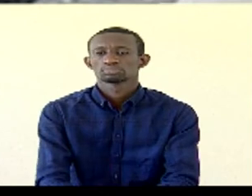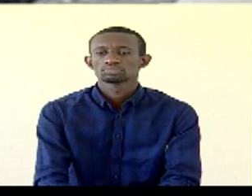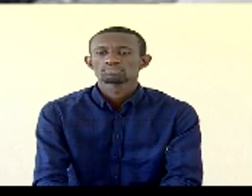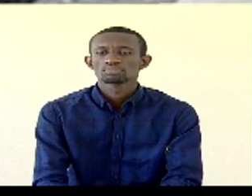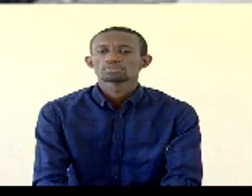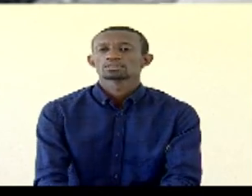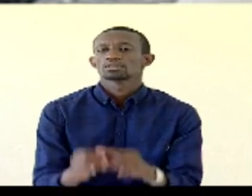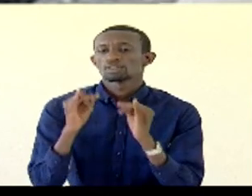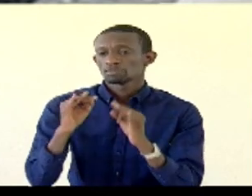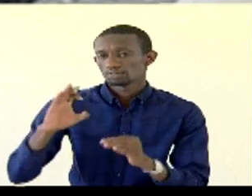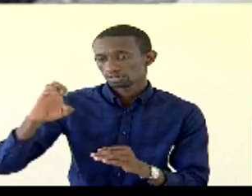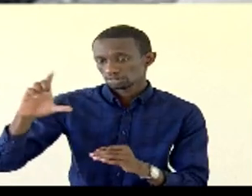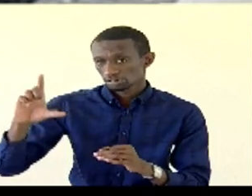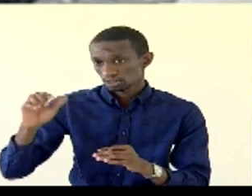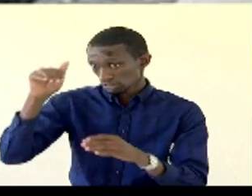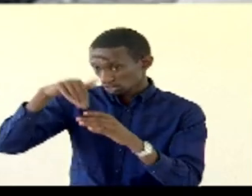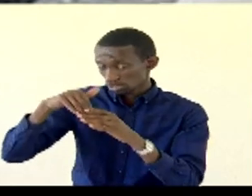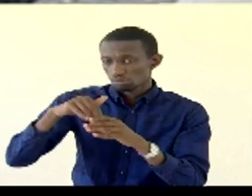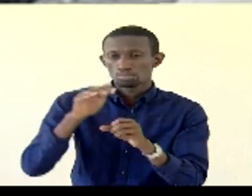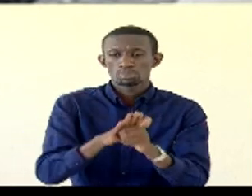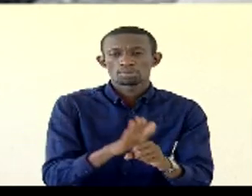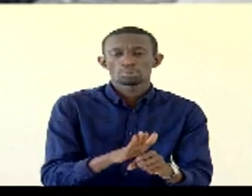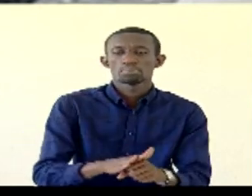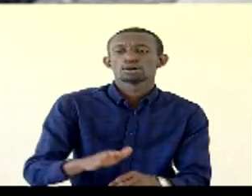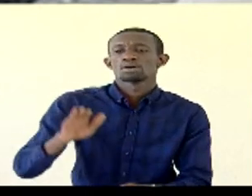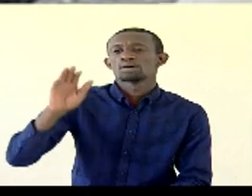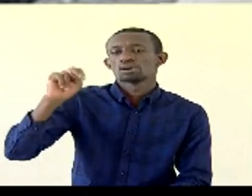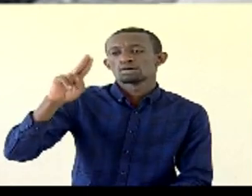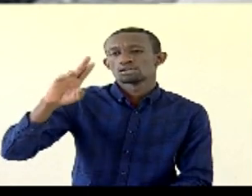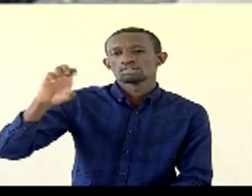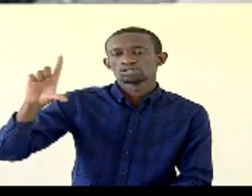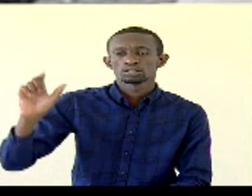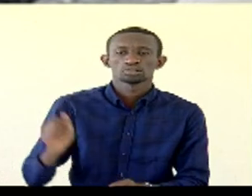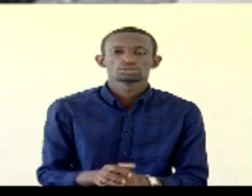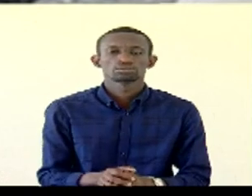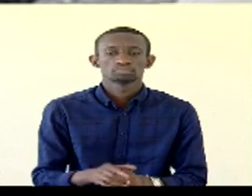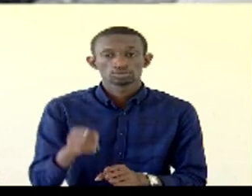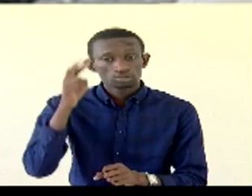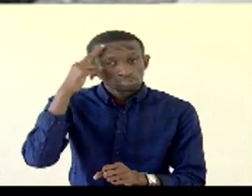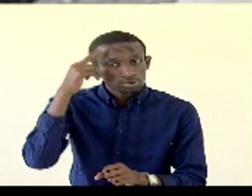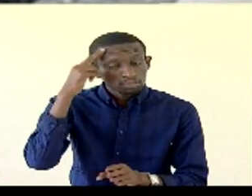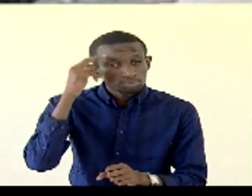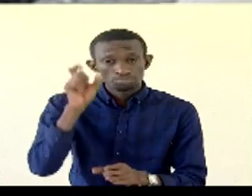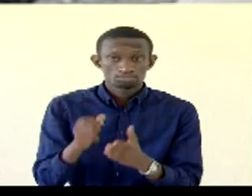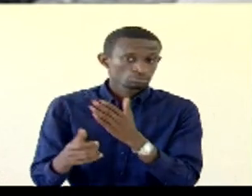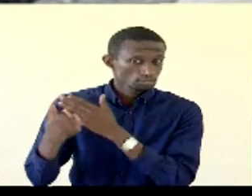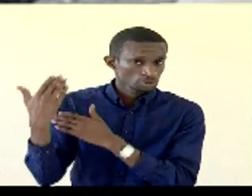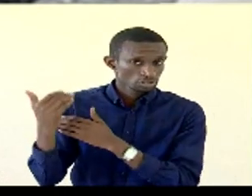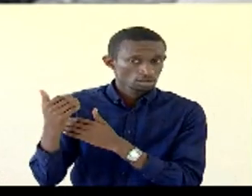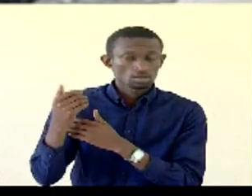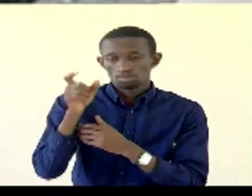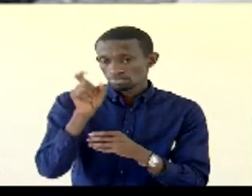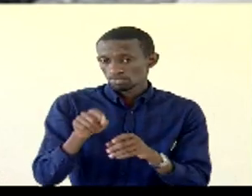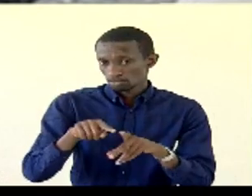One huge cell, a lot of nuclei. Remember at the beginning we said referees have been moving from one person to linesmen. Now this